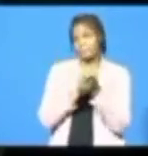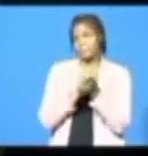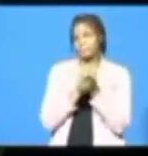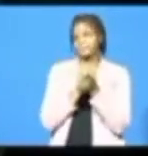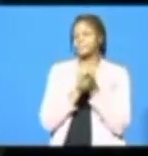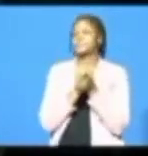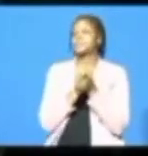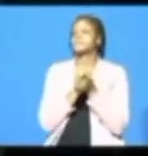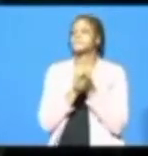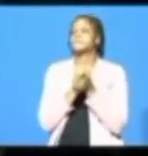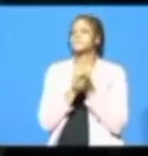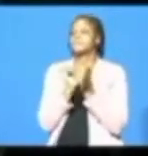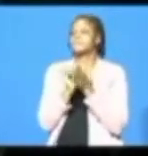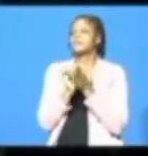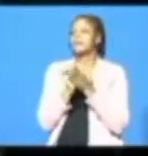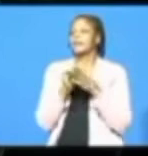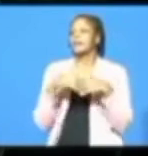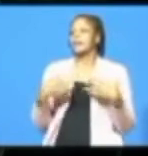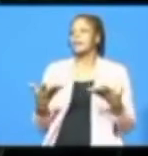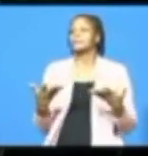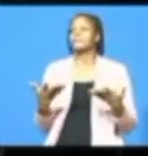that the water